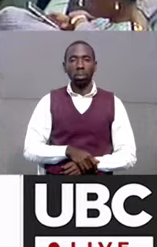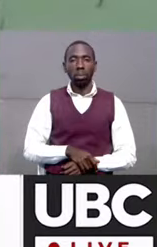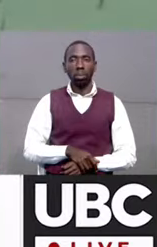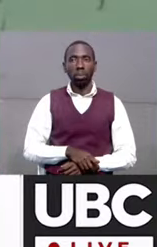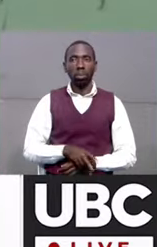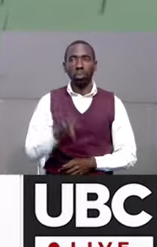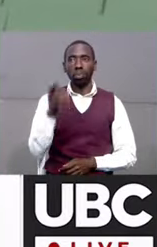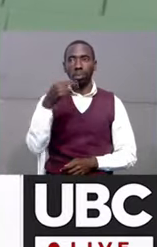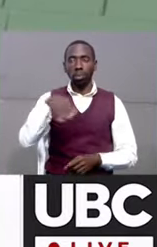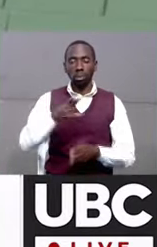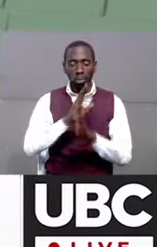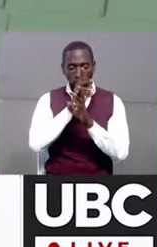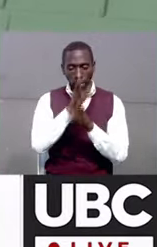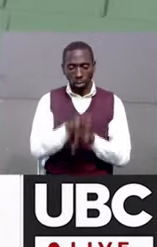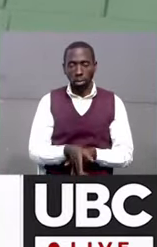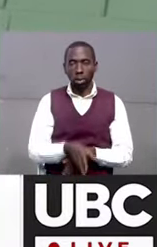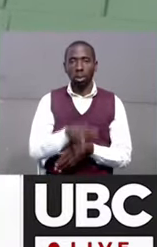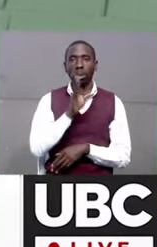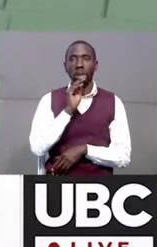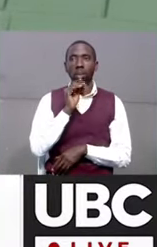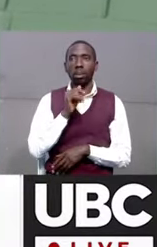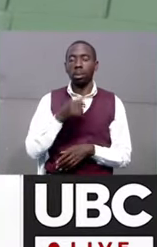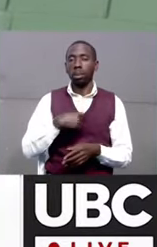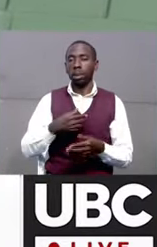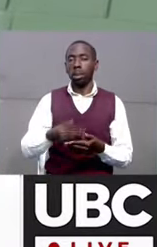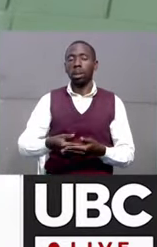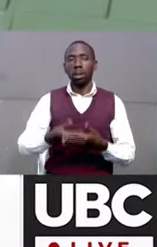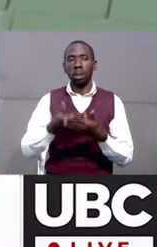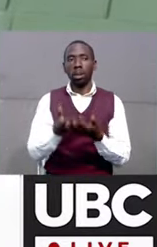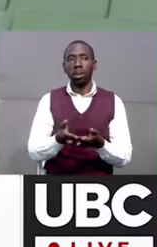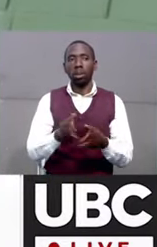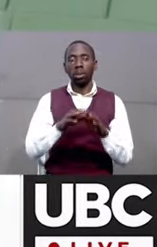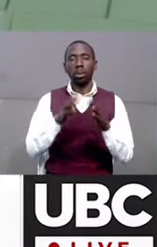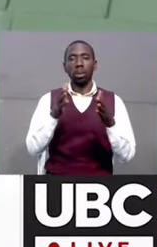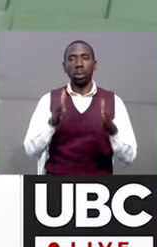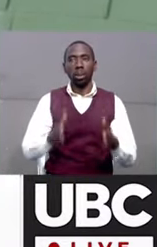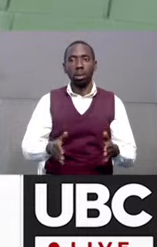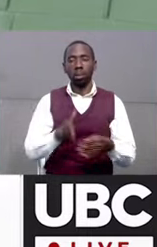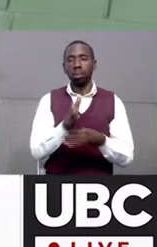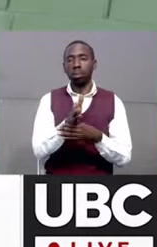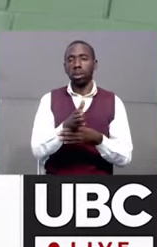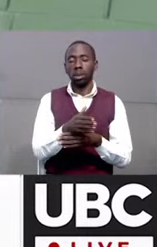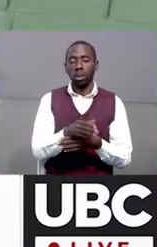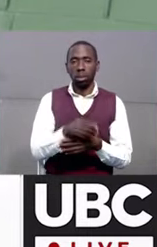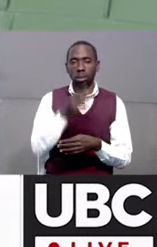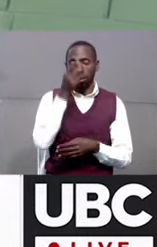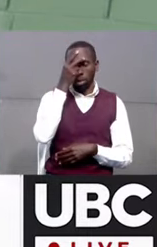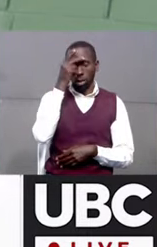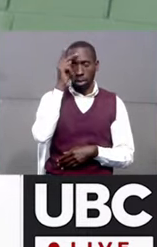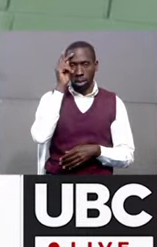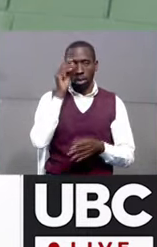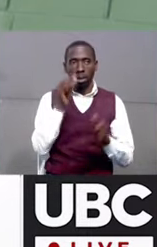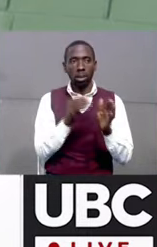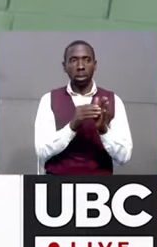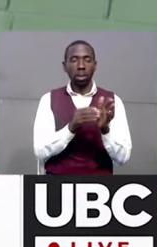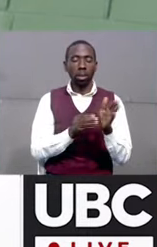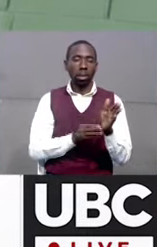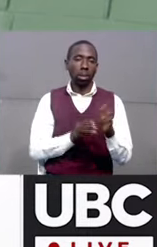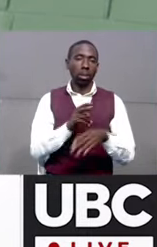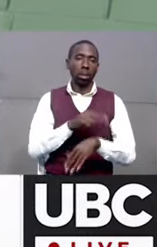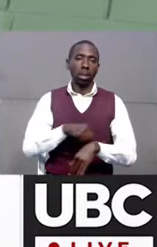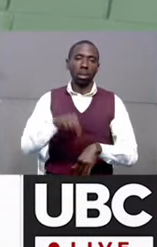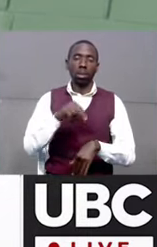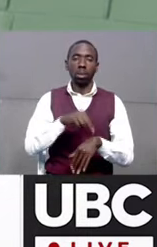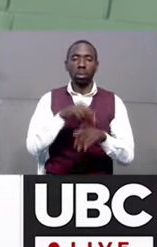Right, Honorable Speaker, I beg to lay on table the Ministerial Policy Statement for the National